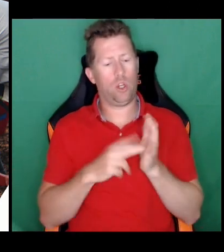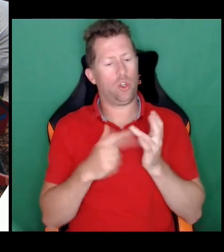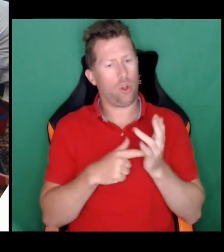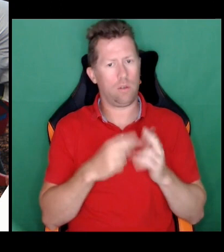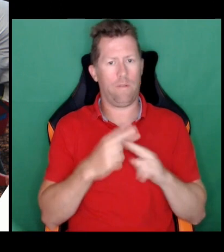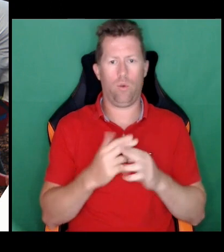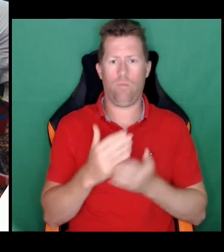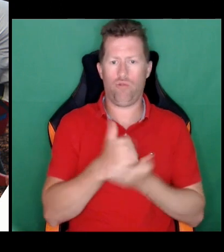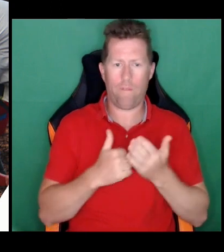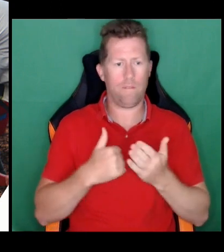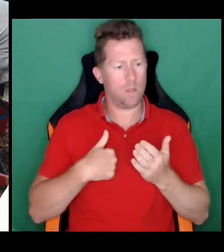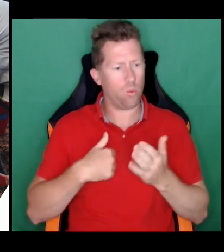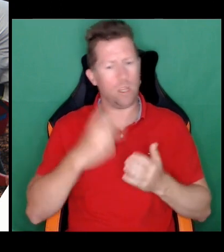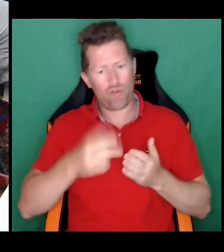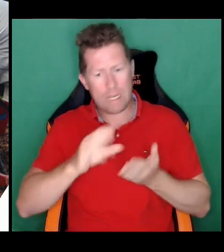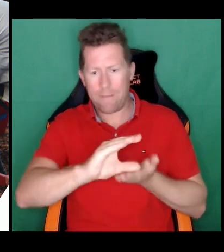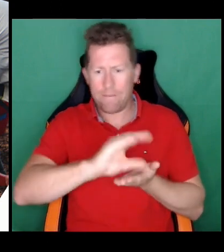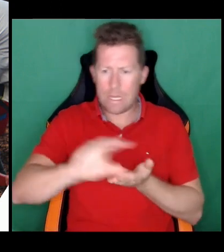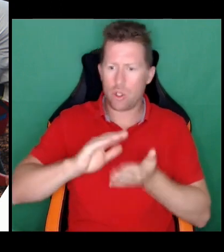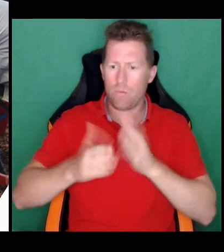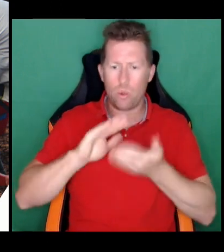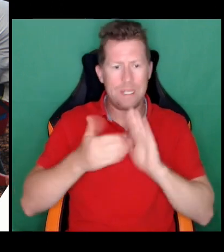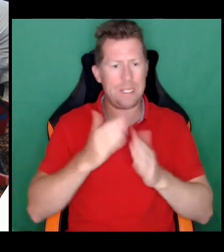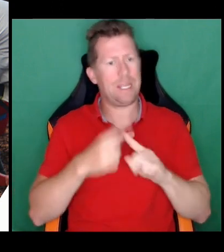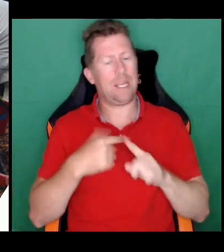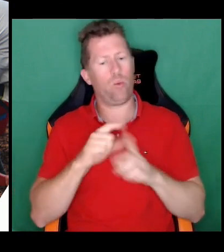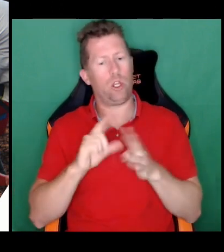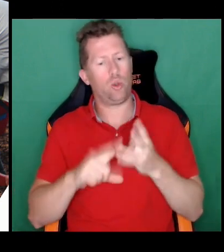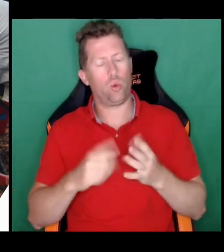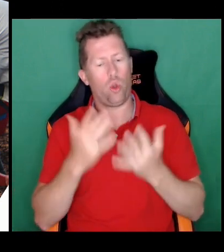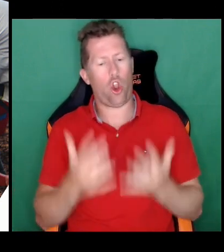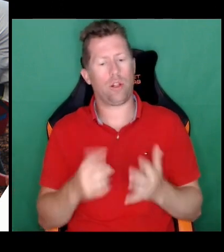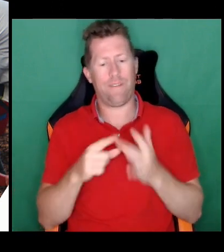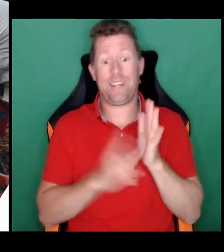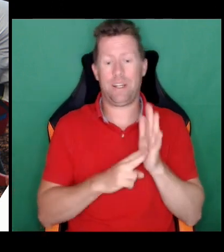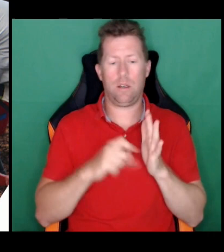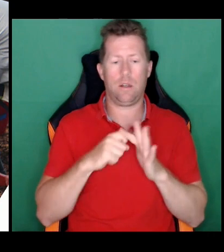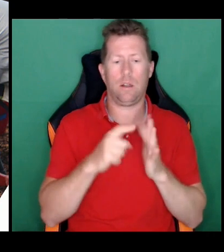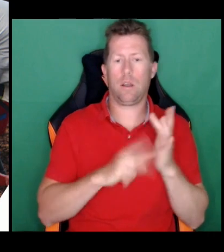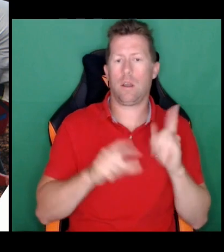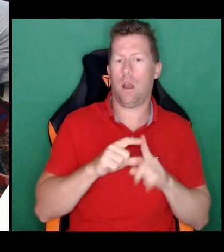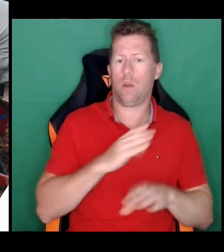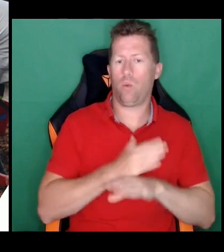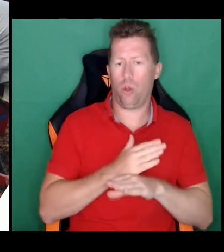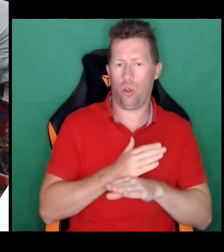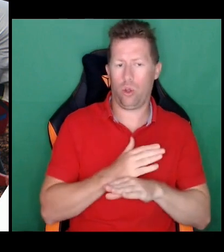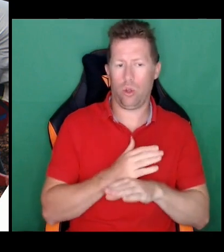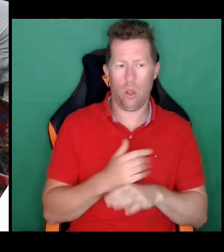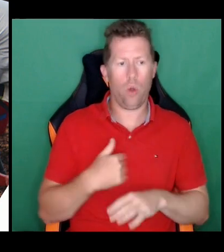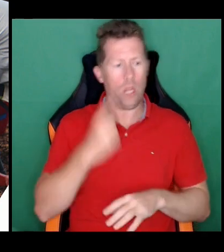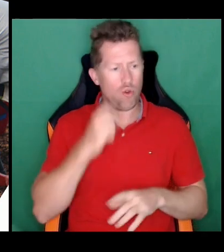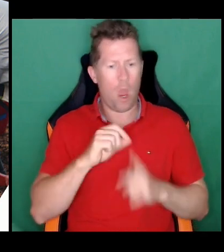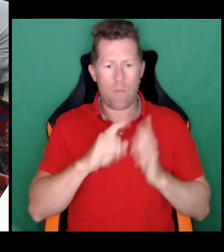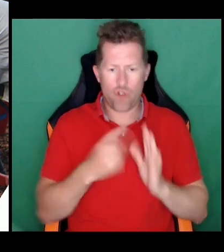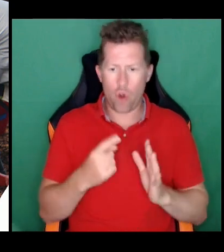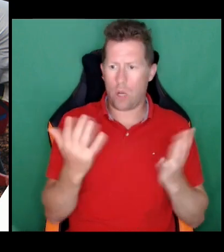much reinvest, and we do an awful lot of in-kind and pro bono work as well. We work on projects that move the dial, and typically we